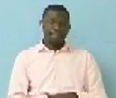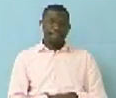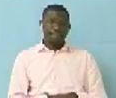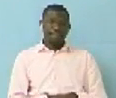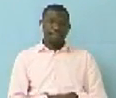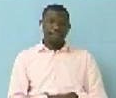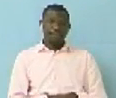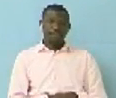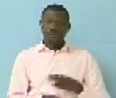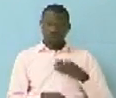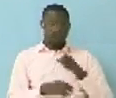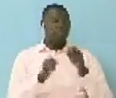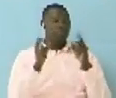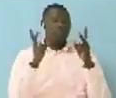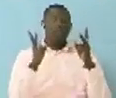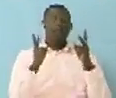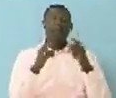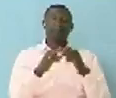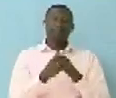was okay.